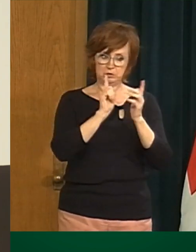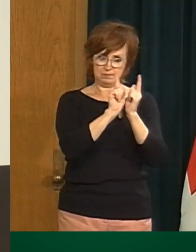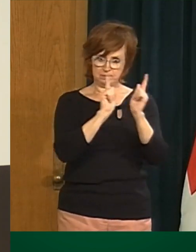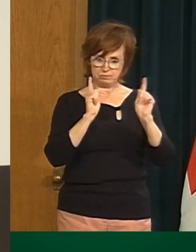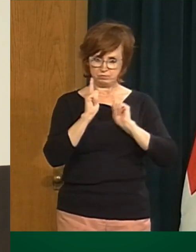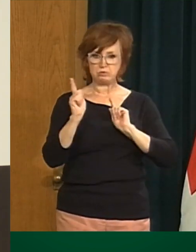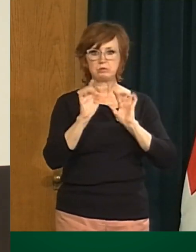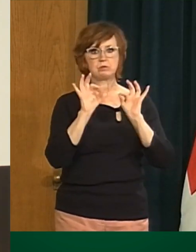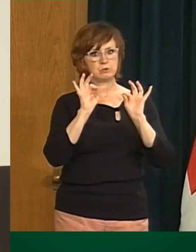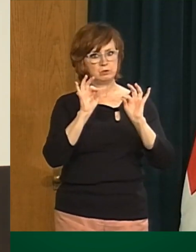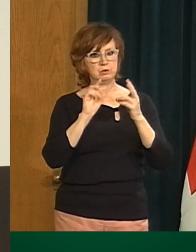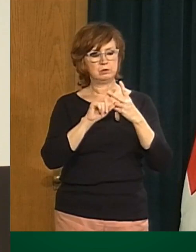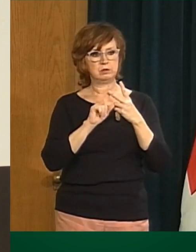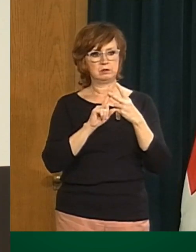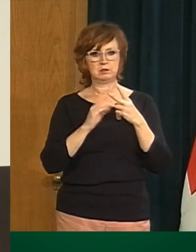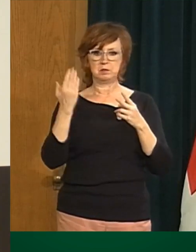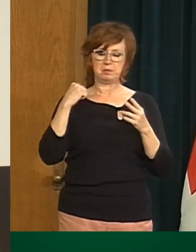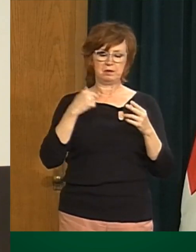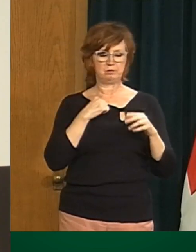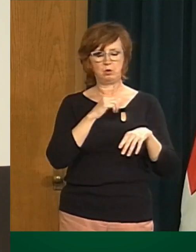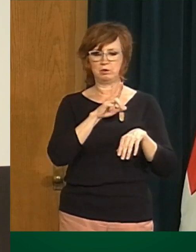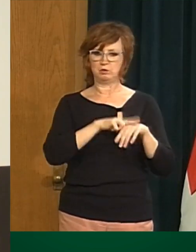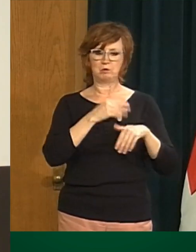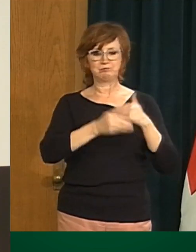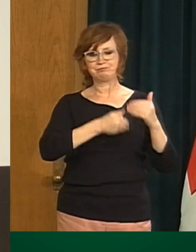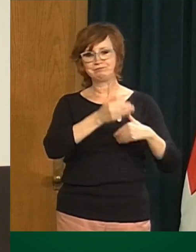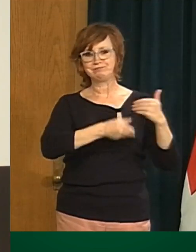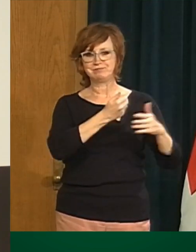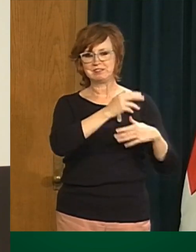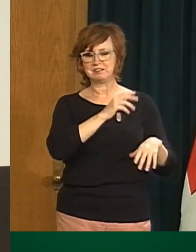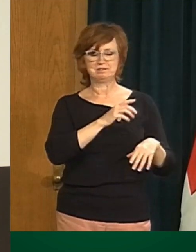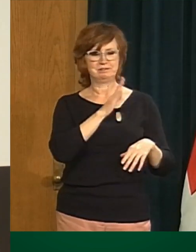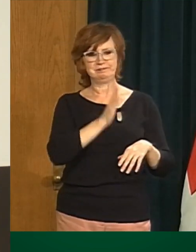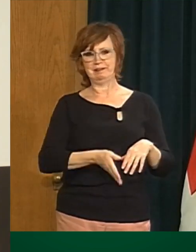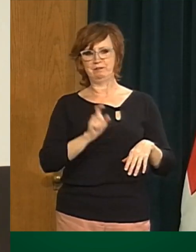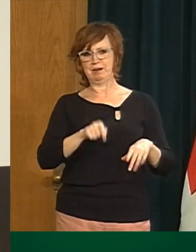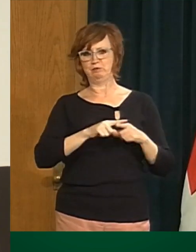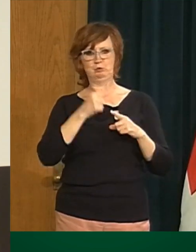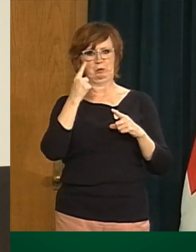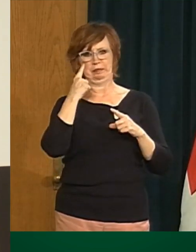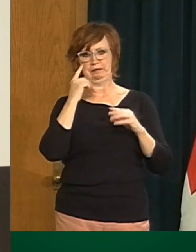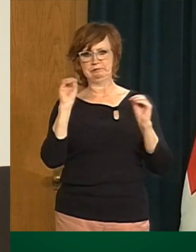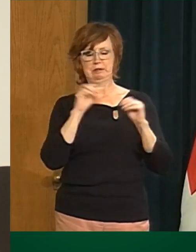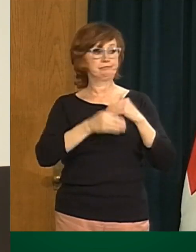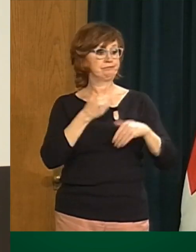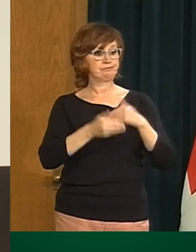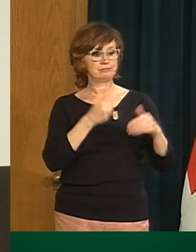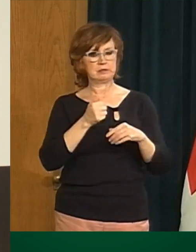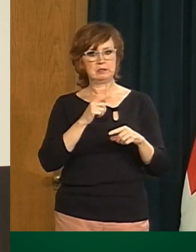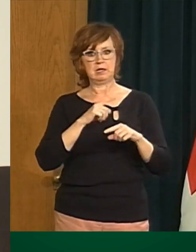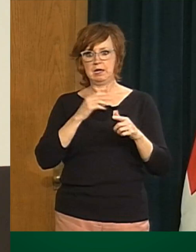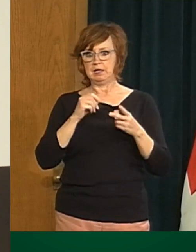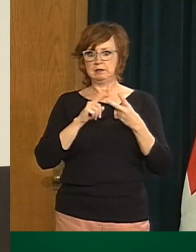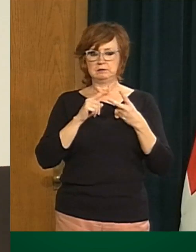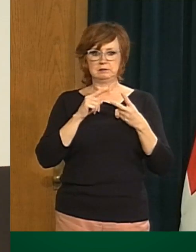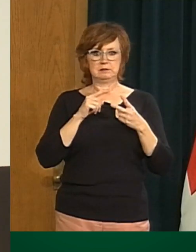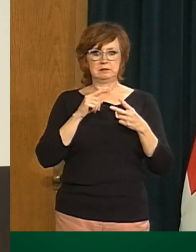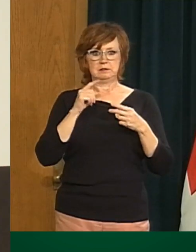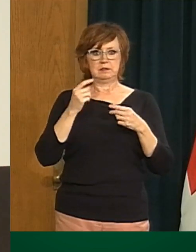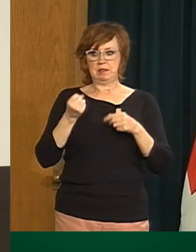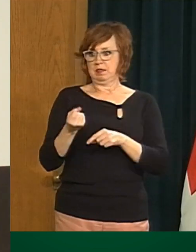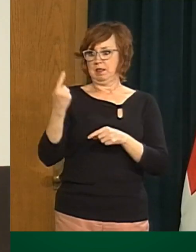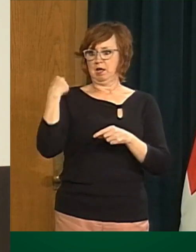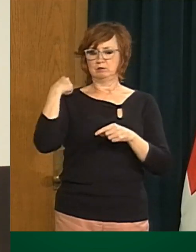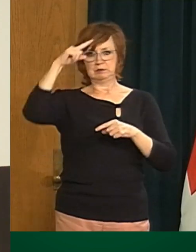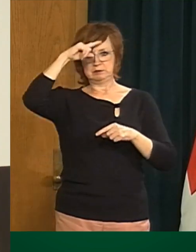lot of things we used to take for granted before January or even every summer. So we just need to appreciate that and